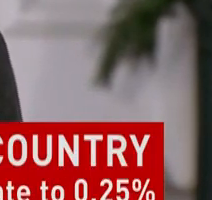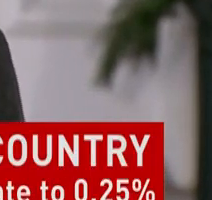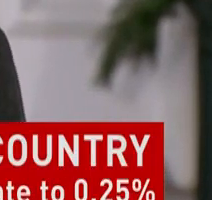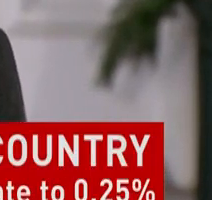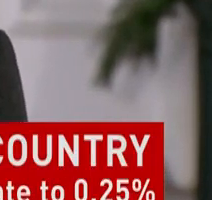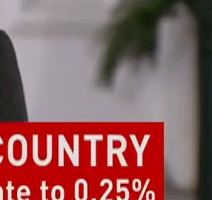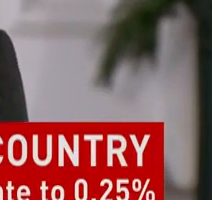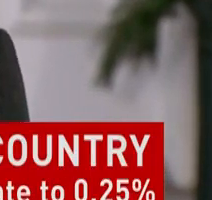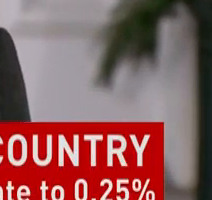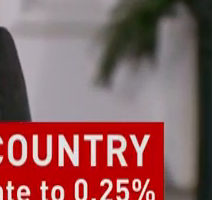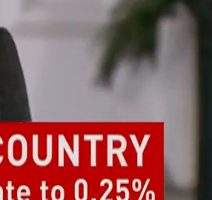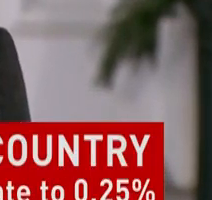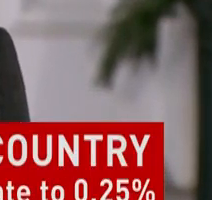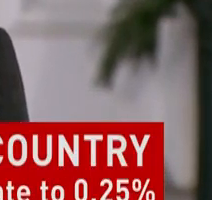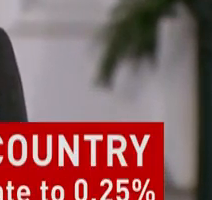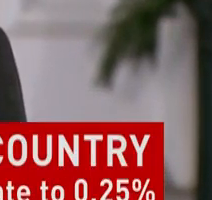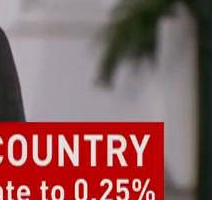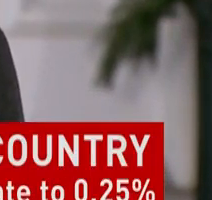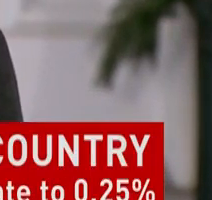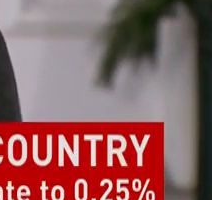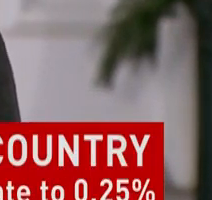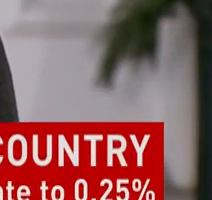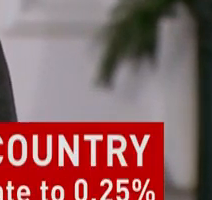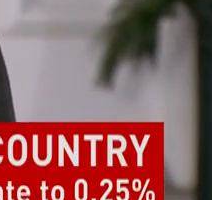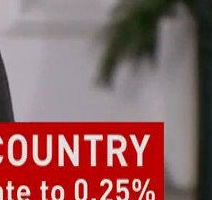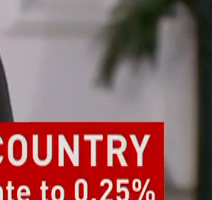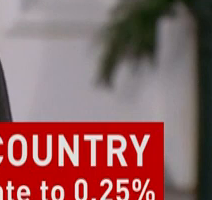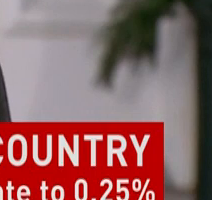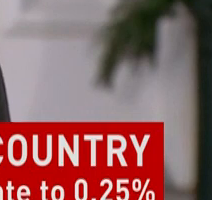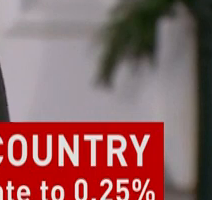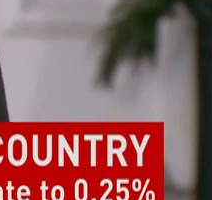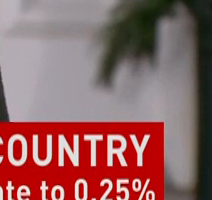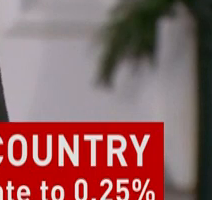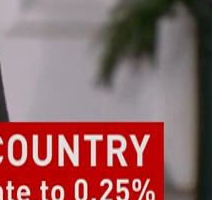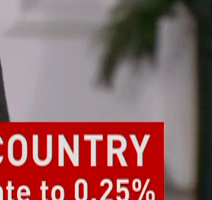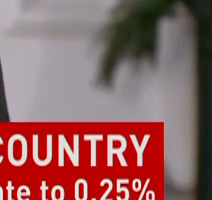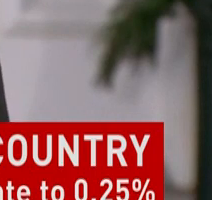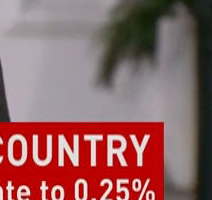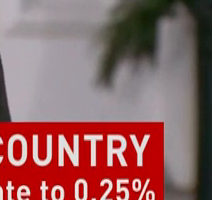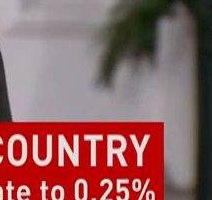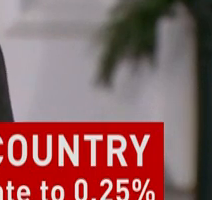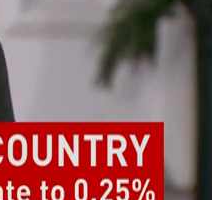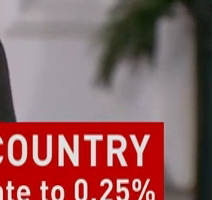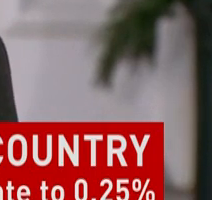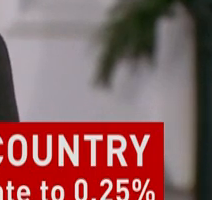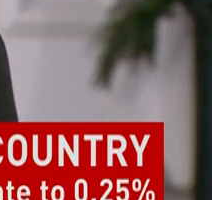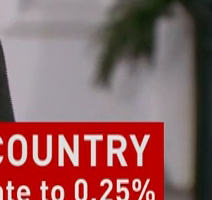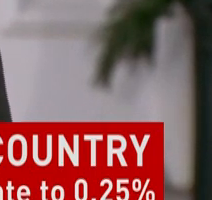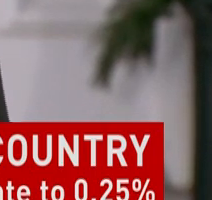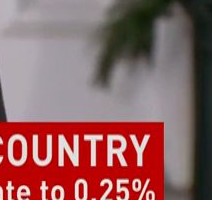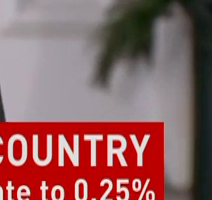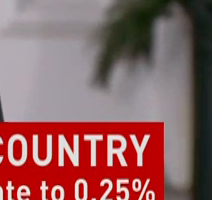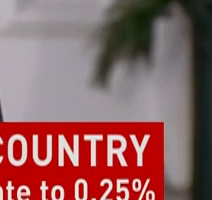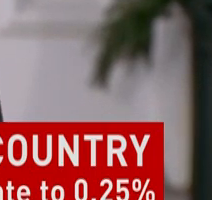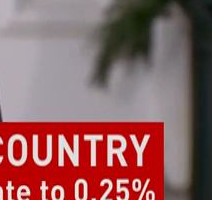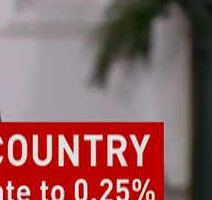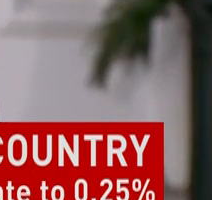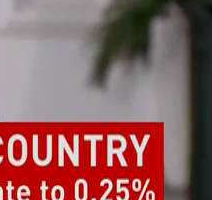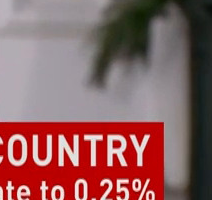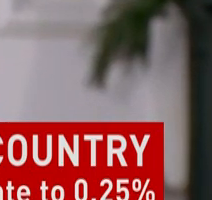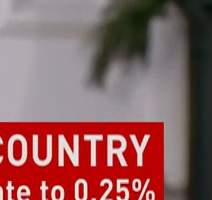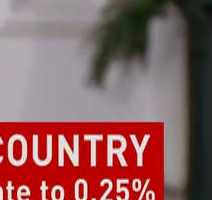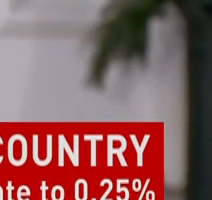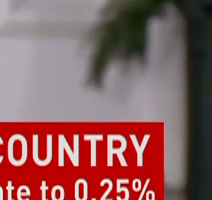know many Canadians across the country are saddened to see their favorite neighborhood spots closed. These are the places that make